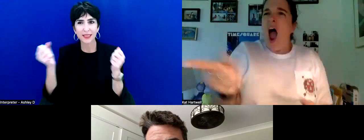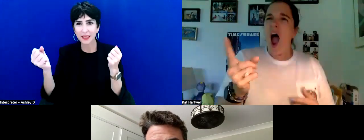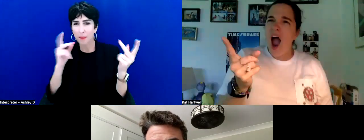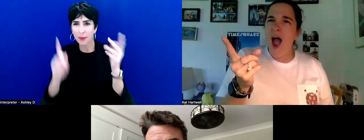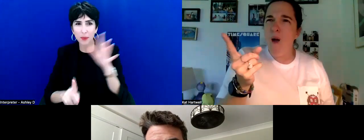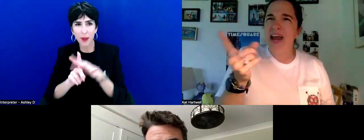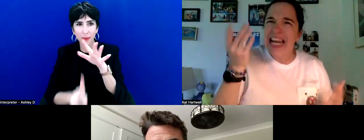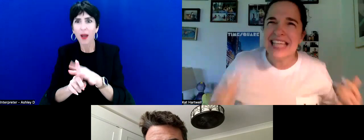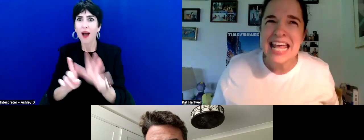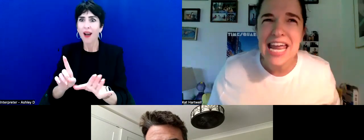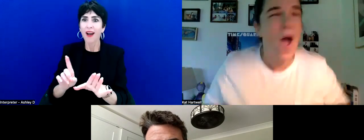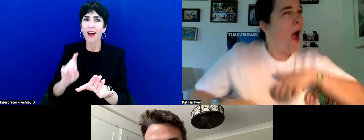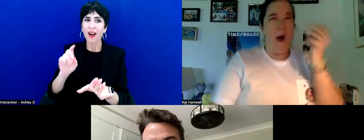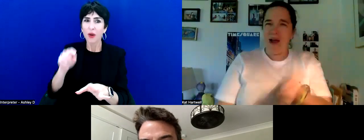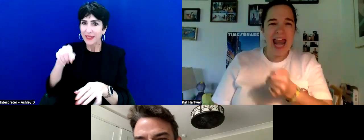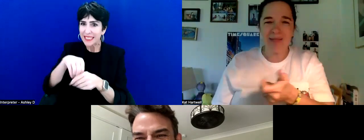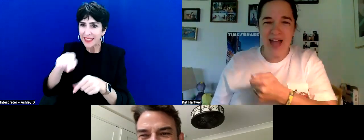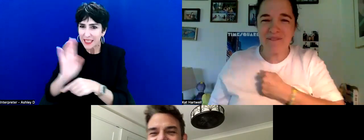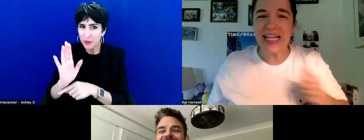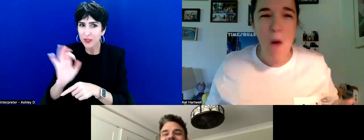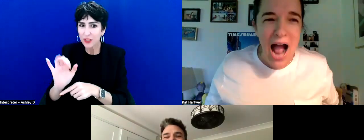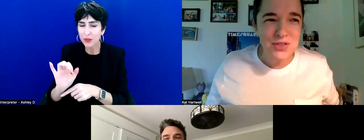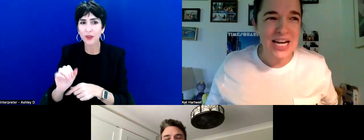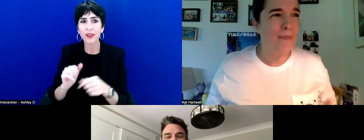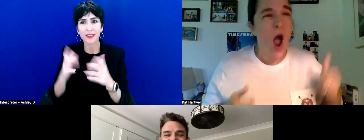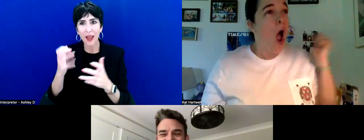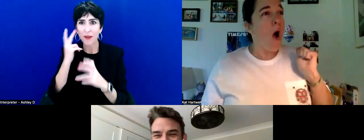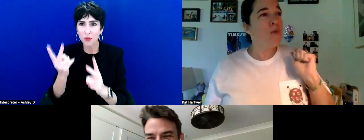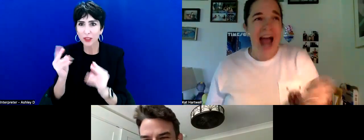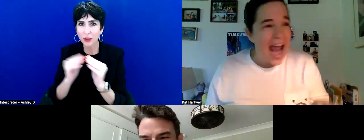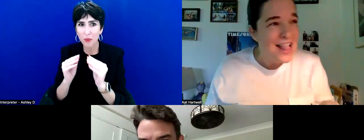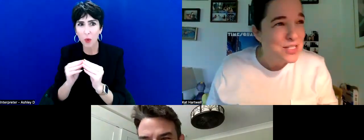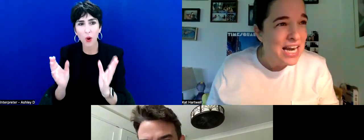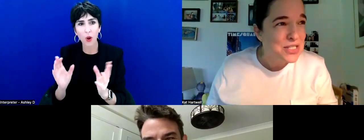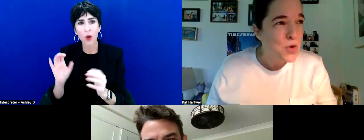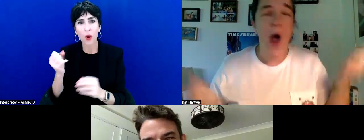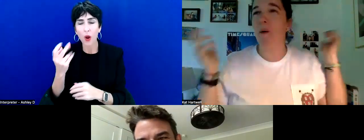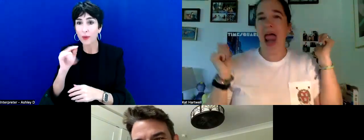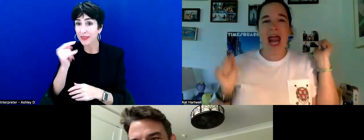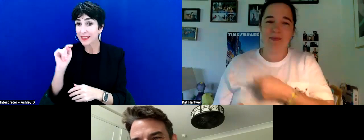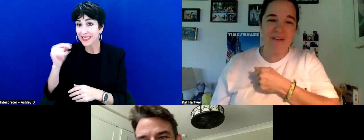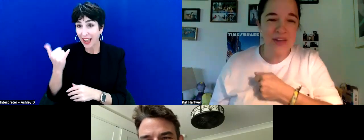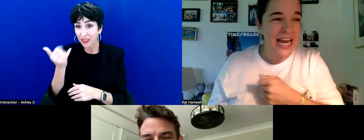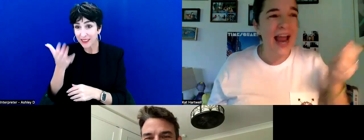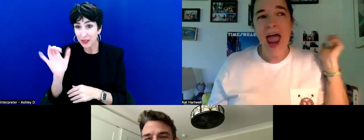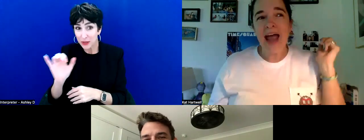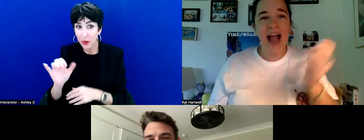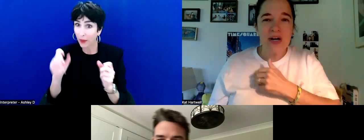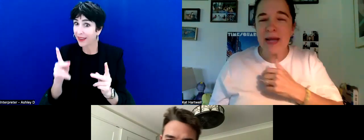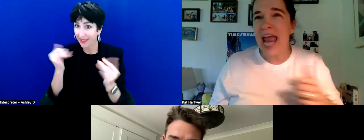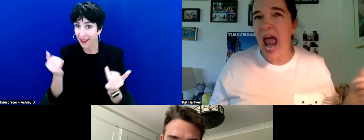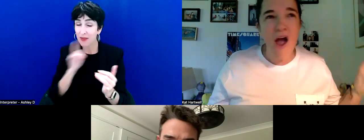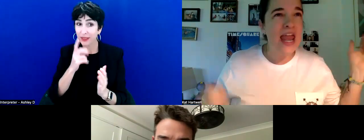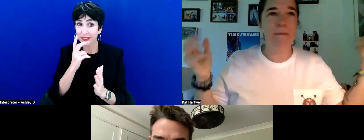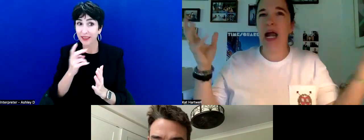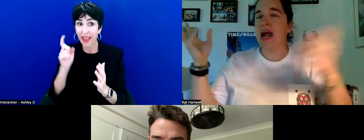I'm like, oh, he's in here. Okay, I'm definitely watching. I'm like, okay, he's in it too. Okay, I'm definitely